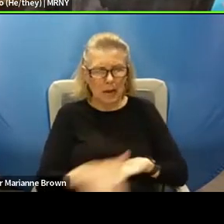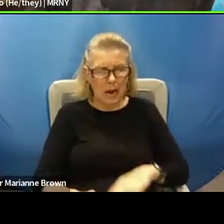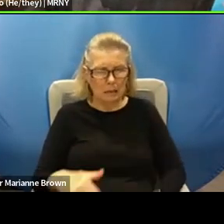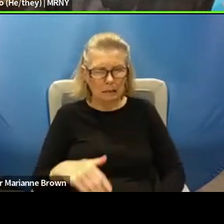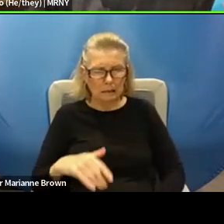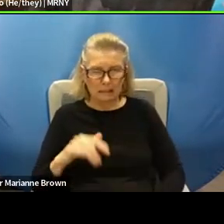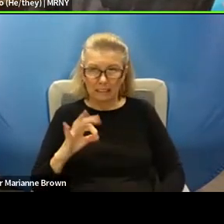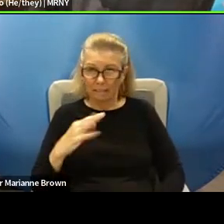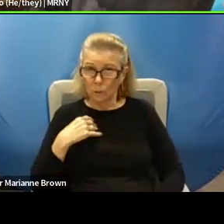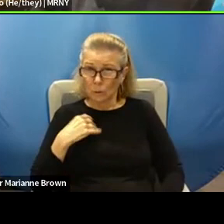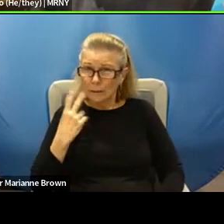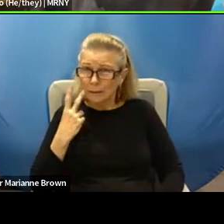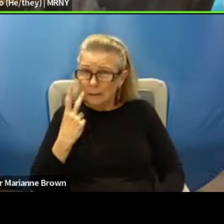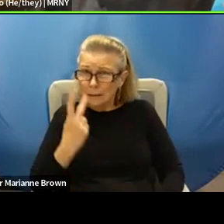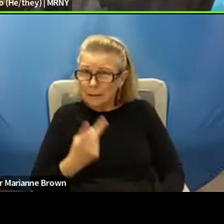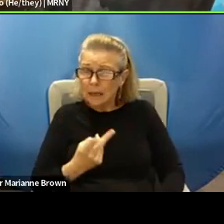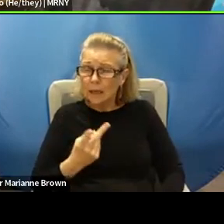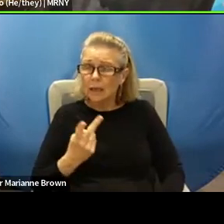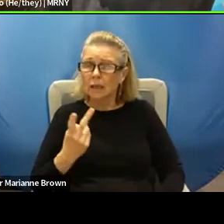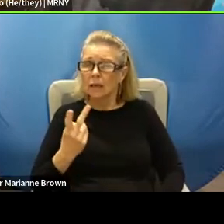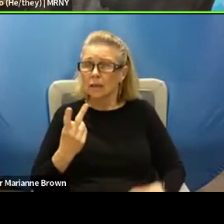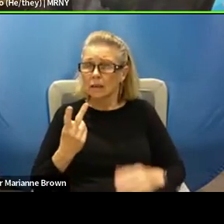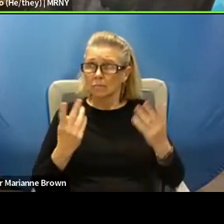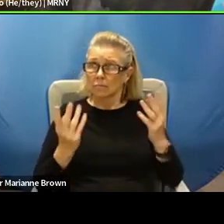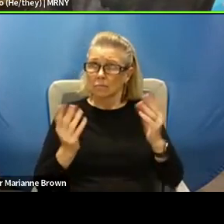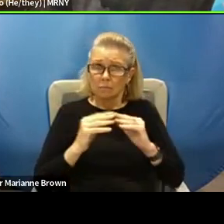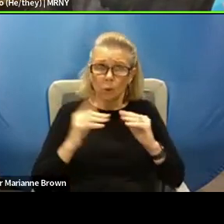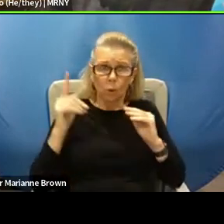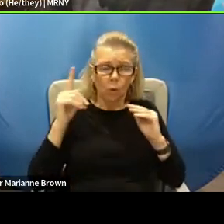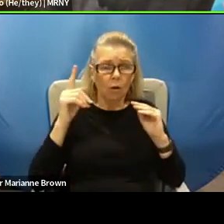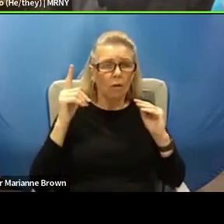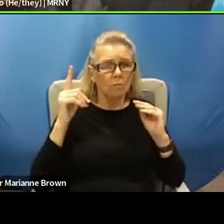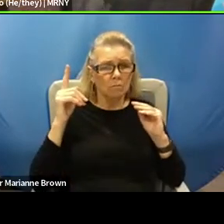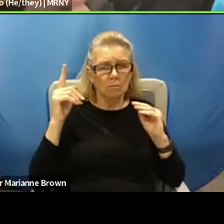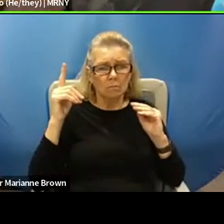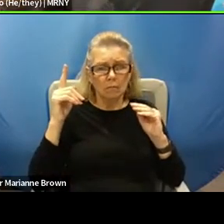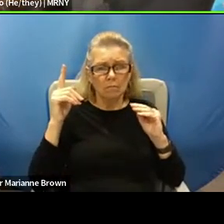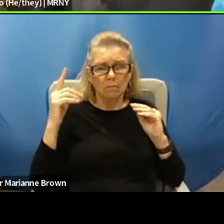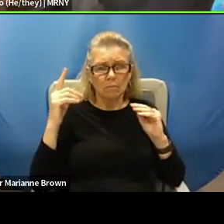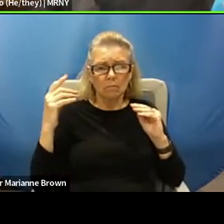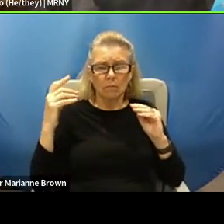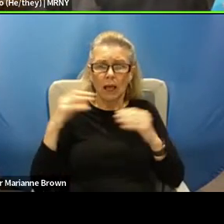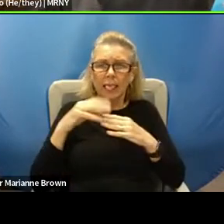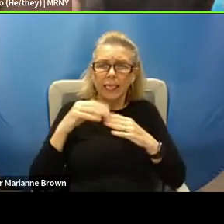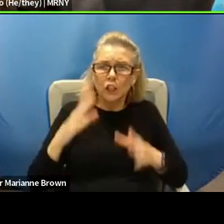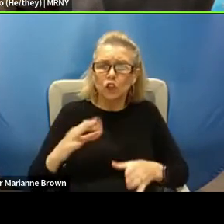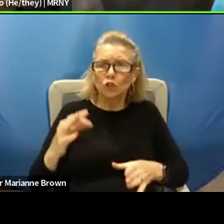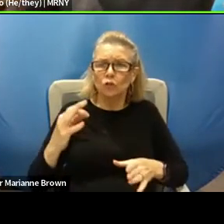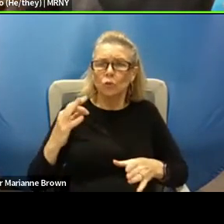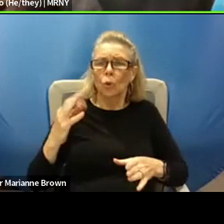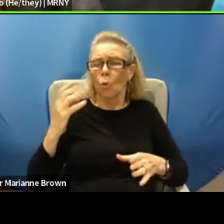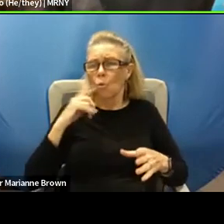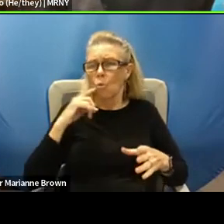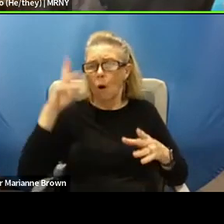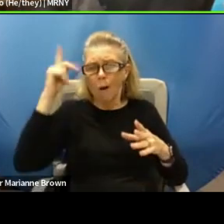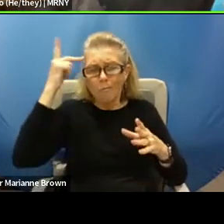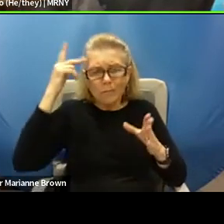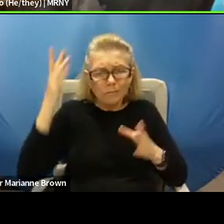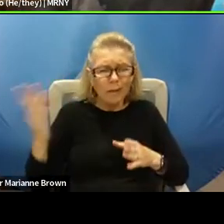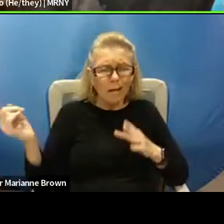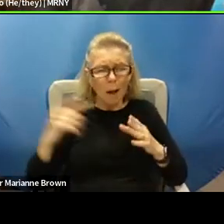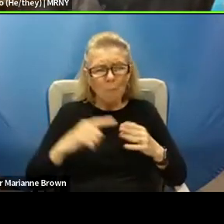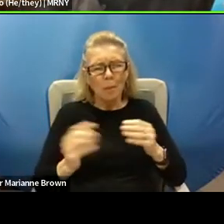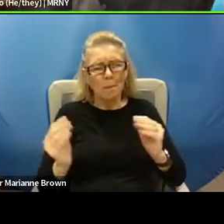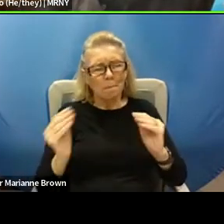see many more trans and queer elected officials to come on board, or with those views of solidarity with